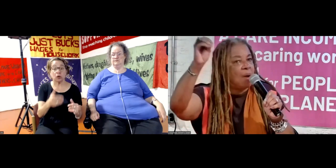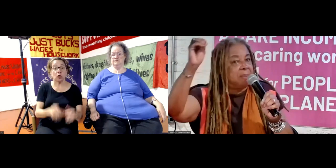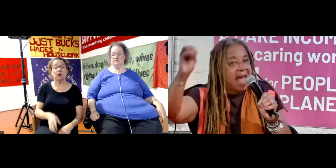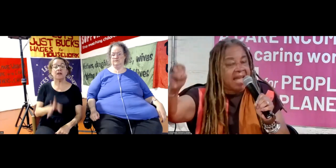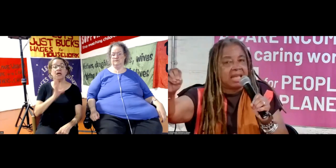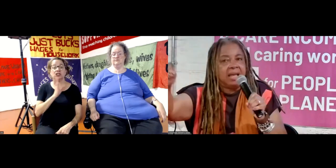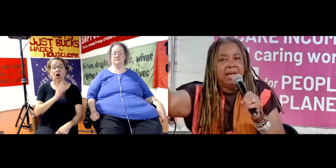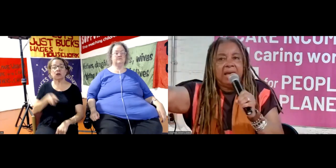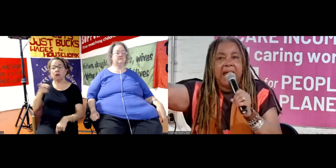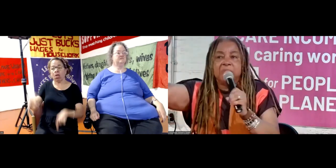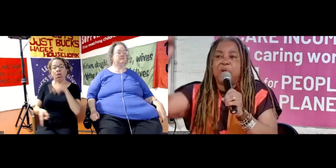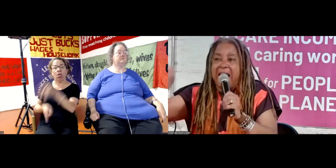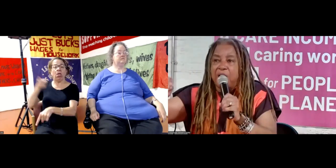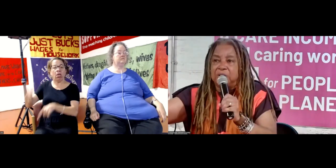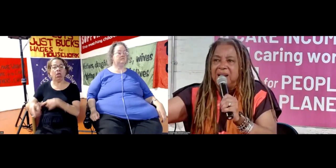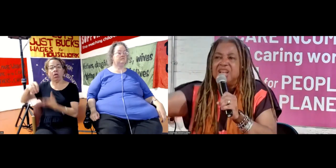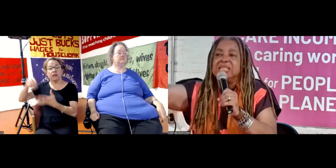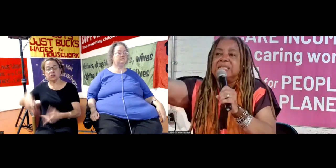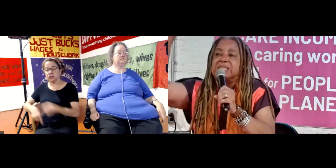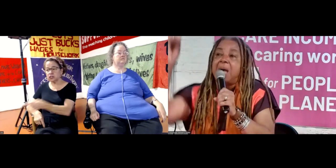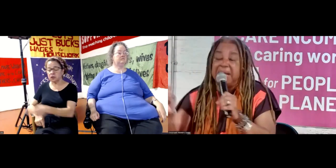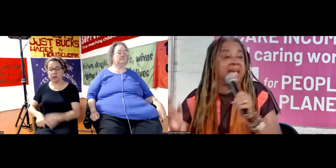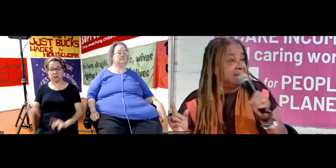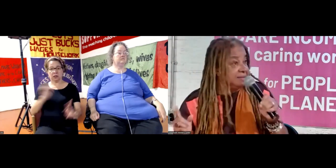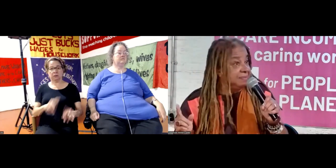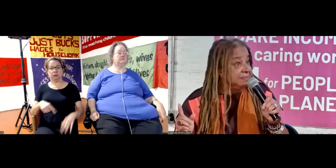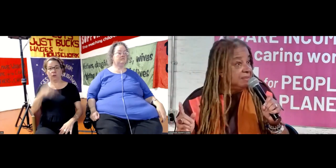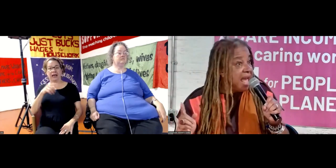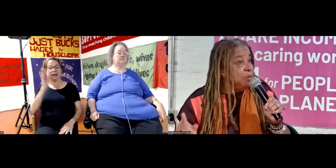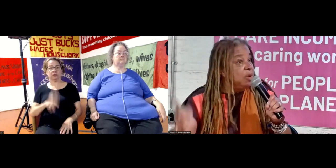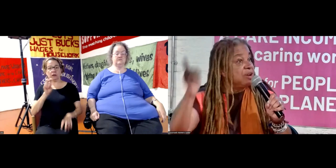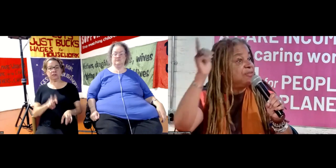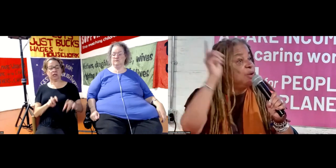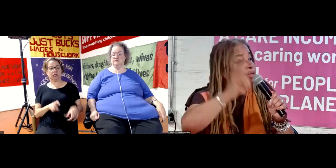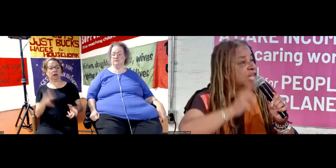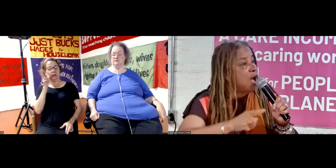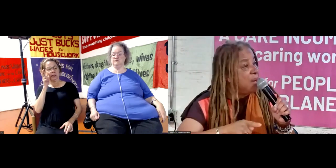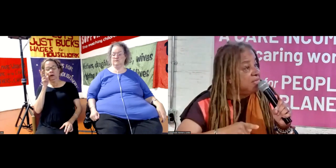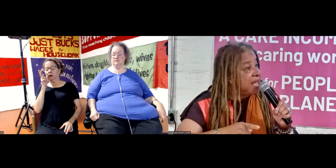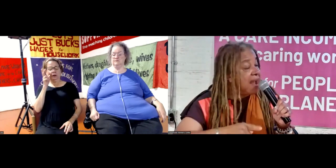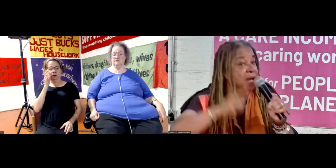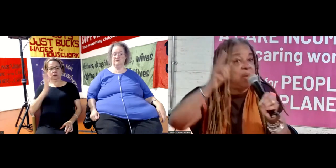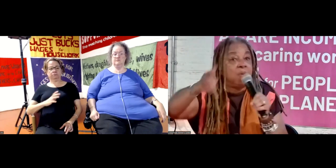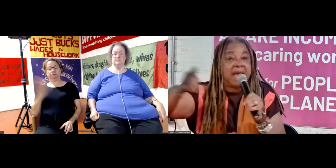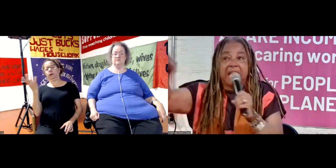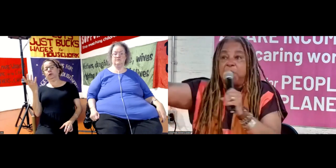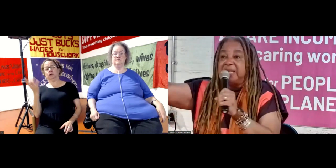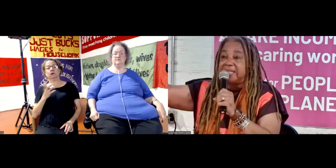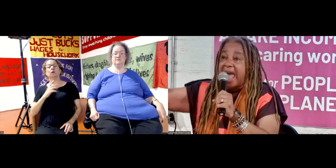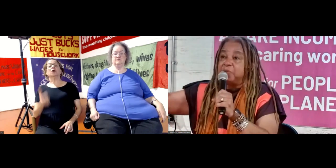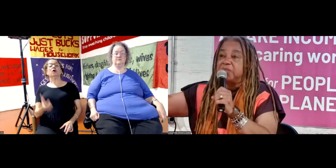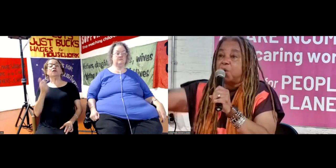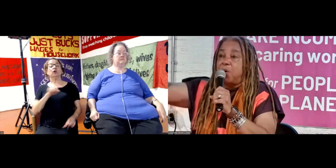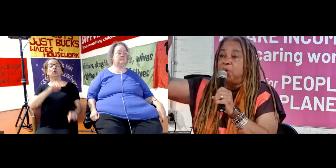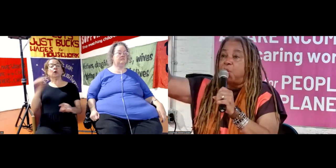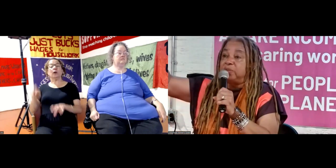us who were Black and brown couldn't stomach it. And we refused to go in there. And we went and we